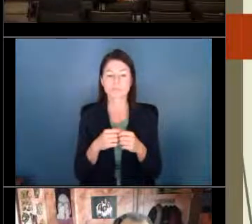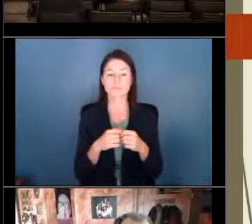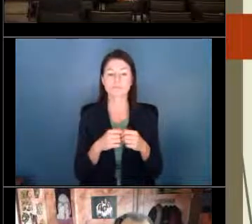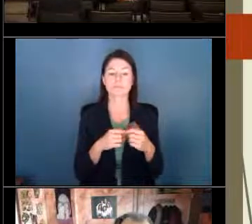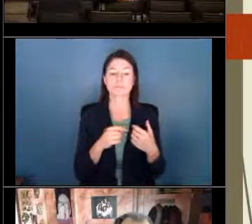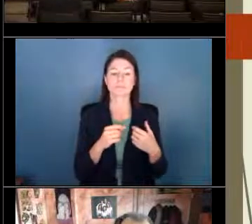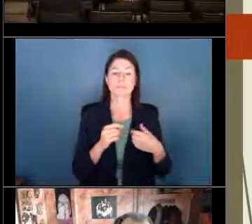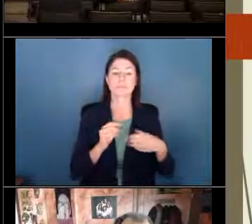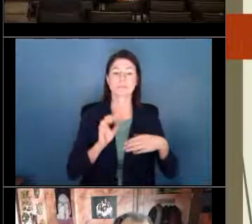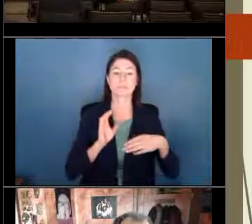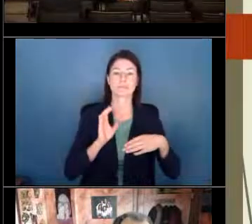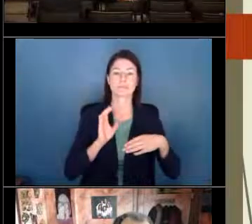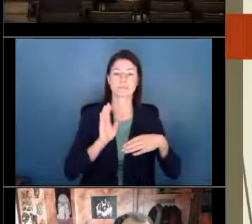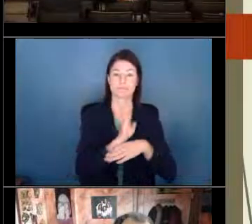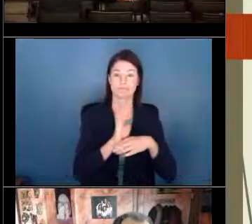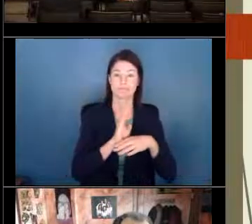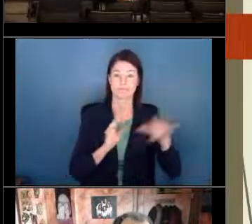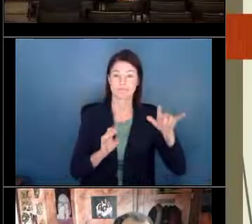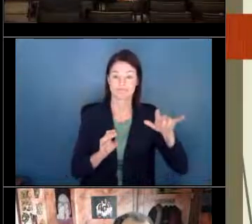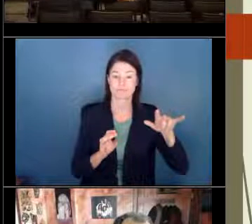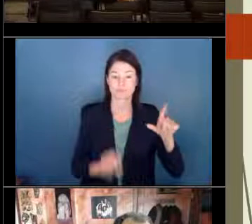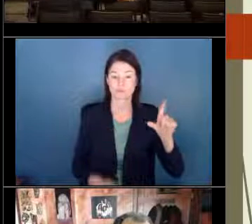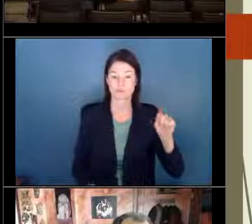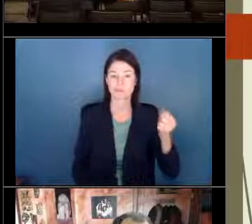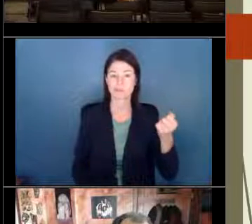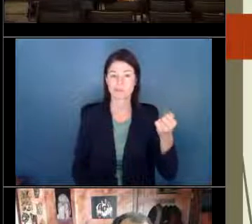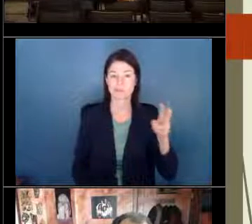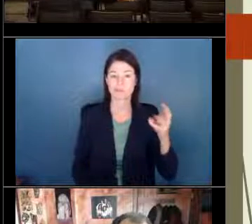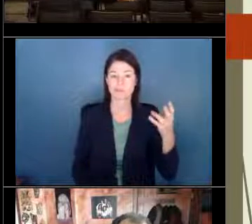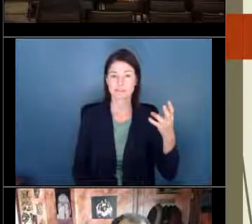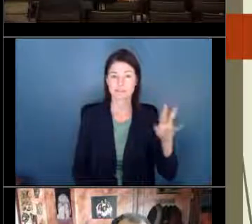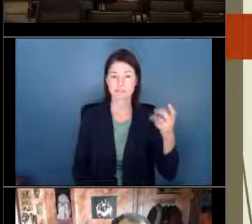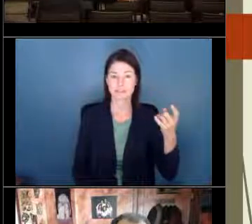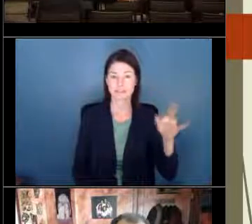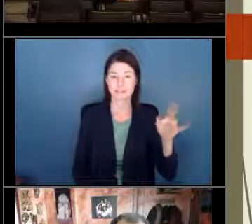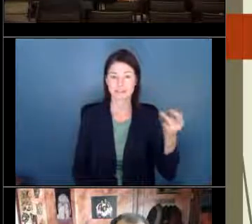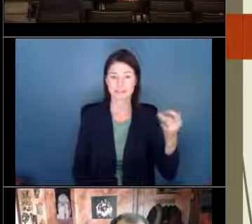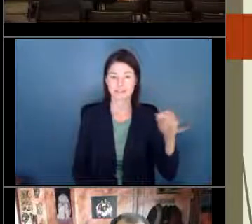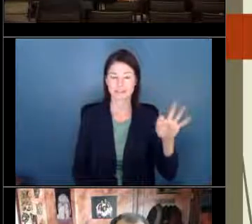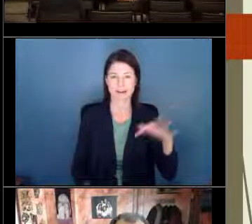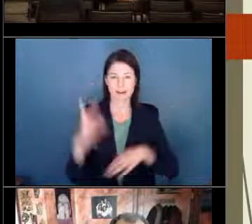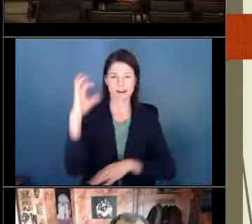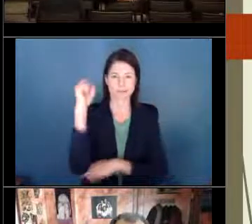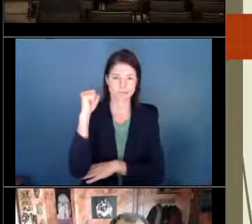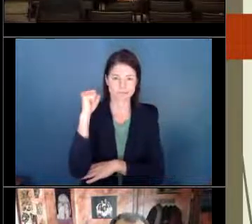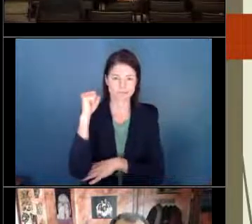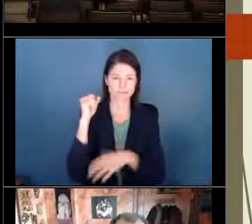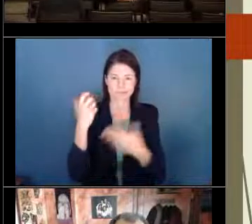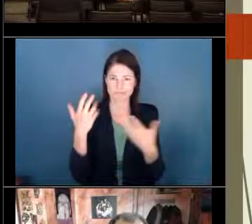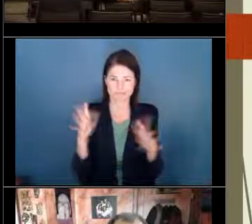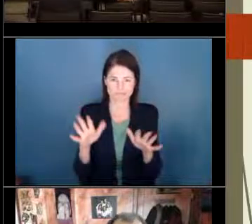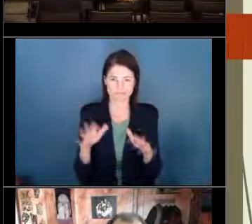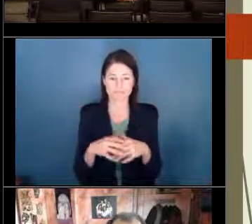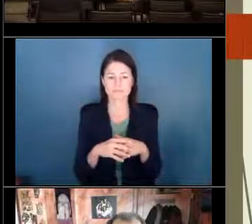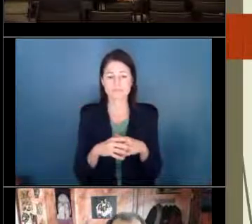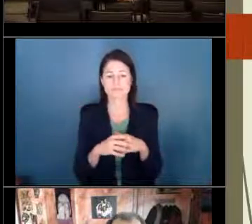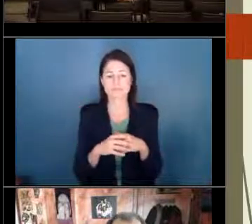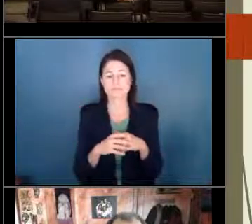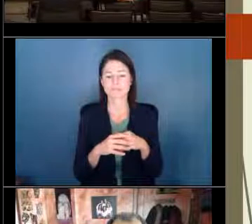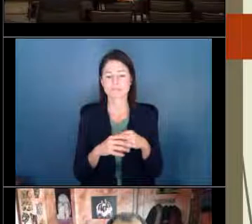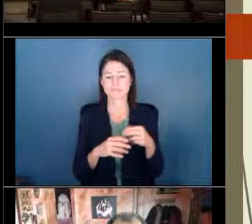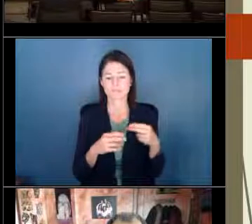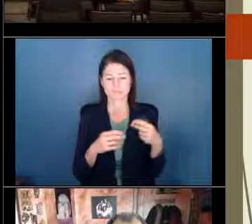records in 2016, 17, 18, and 19. On the slide there, we hit our high water mark